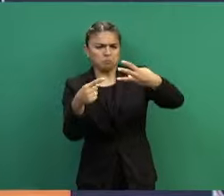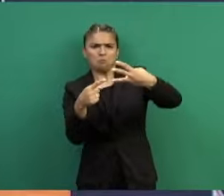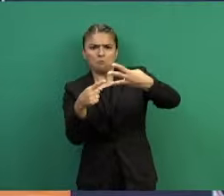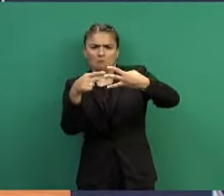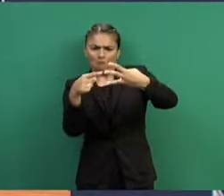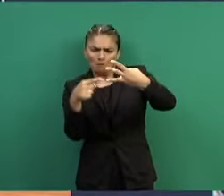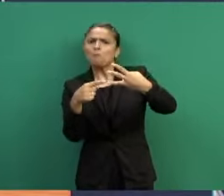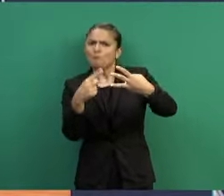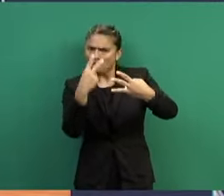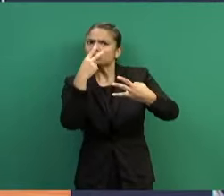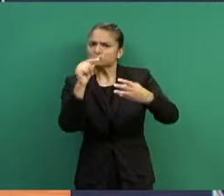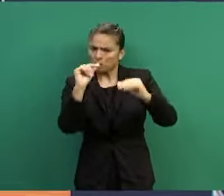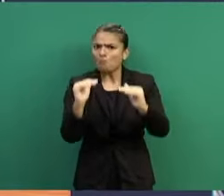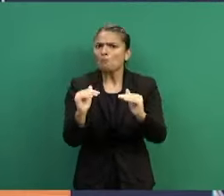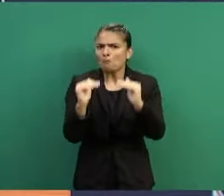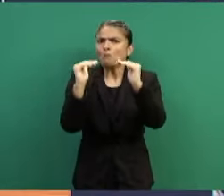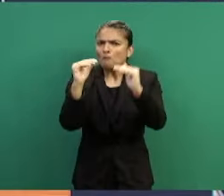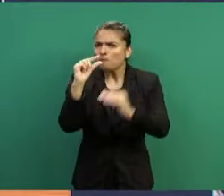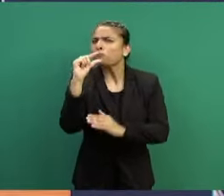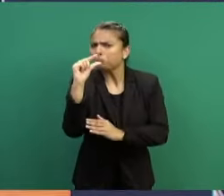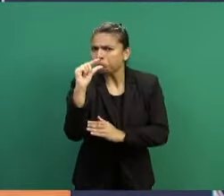quarter.